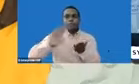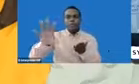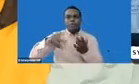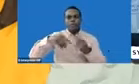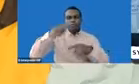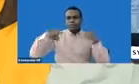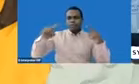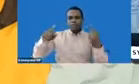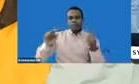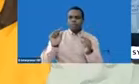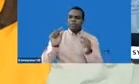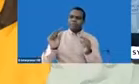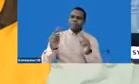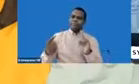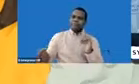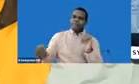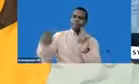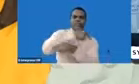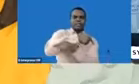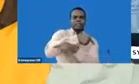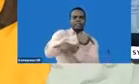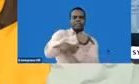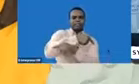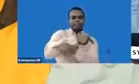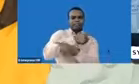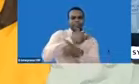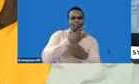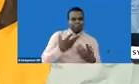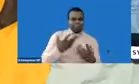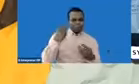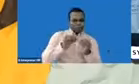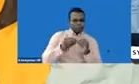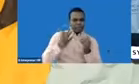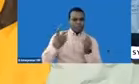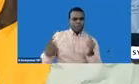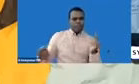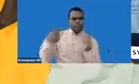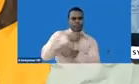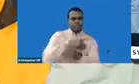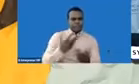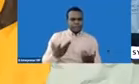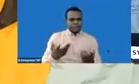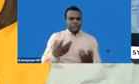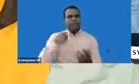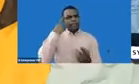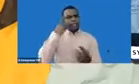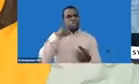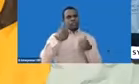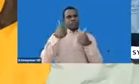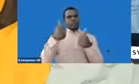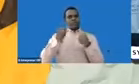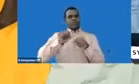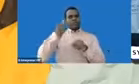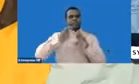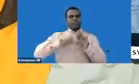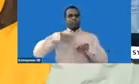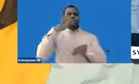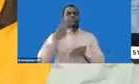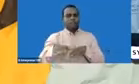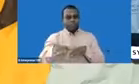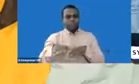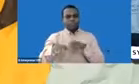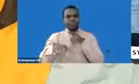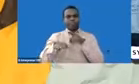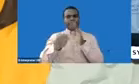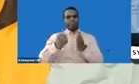it's good to it's kind of one step forward at least, and the possibility to attach something I think is kind